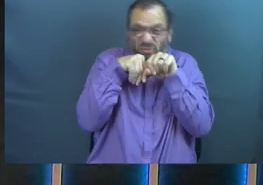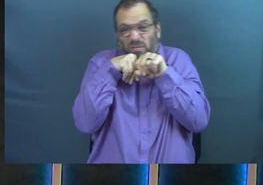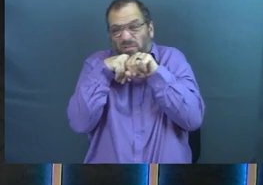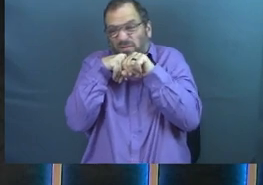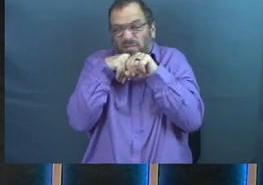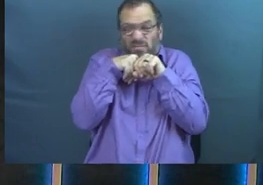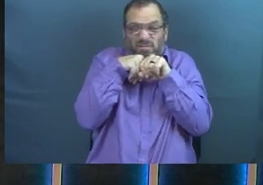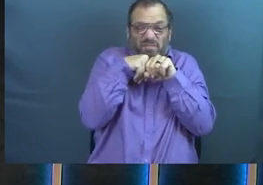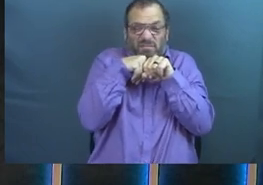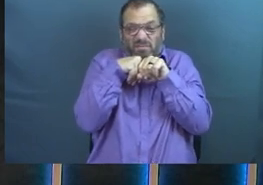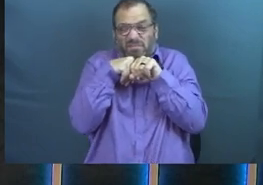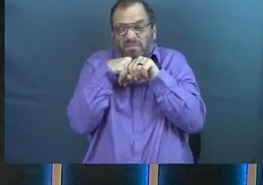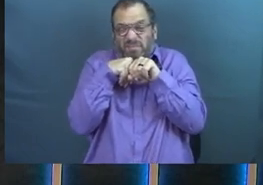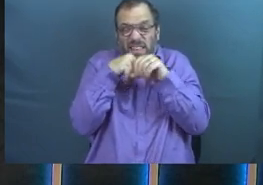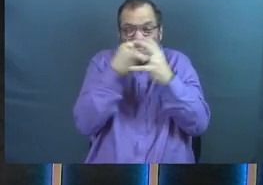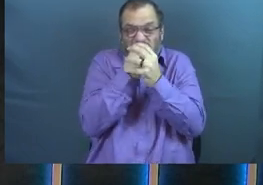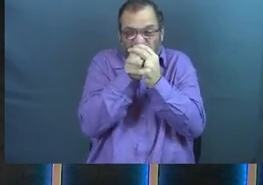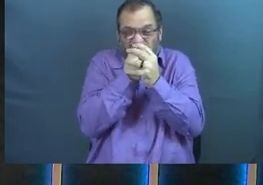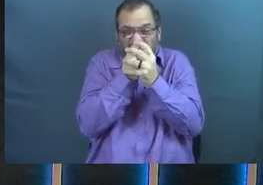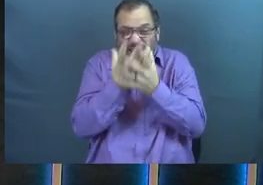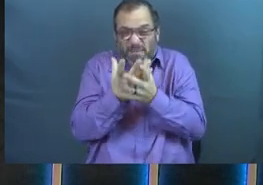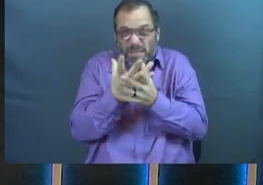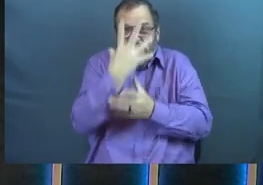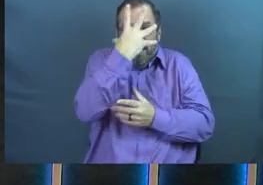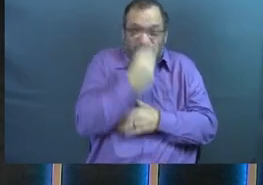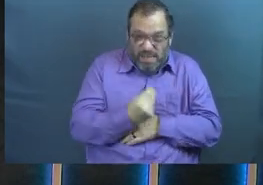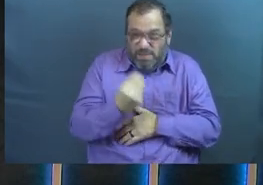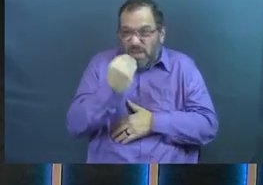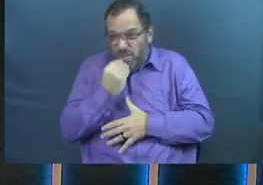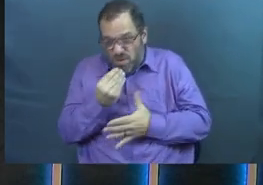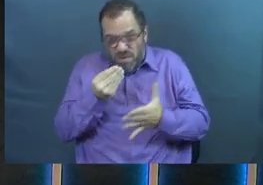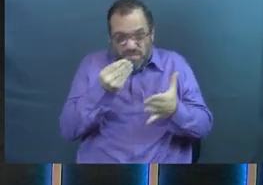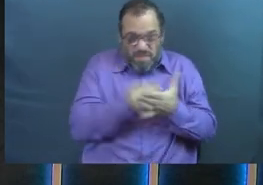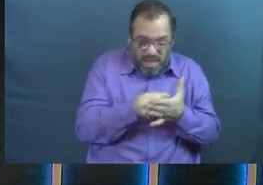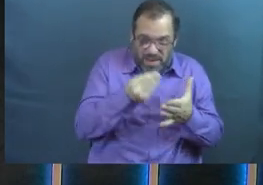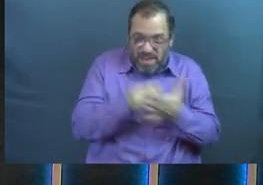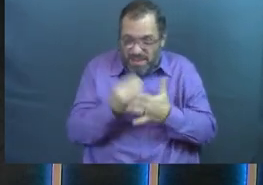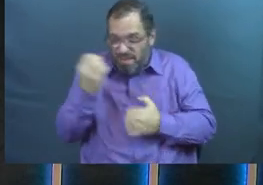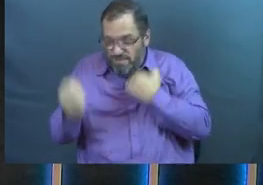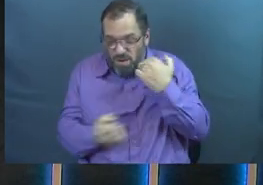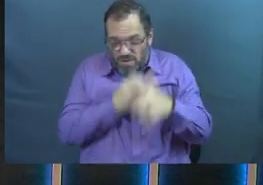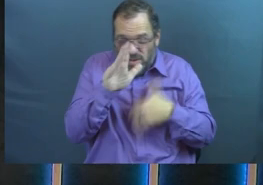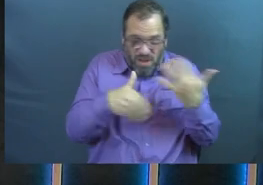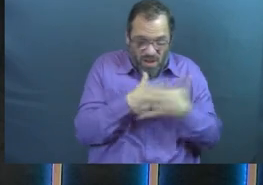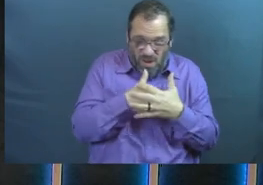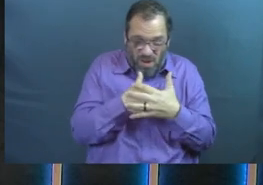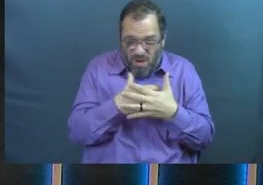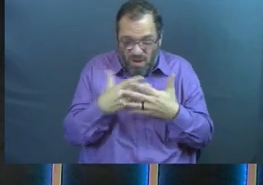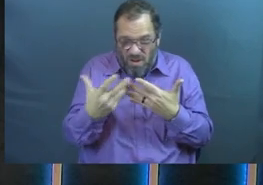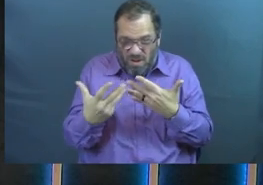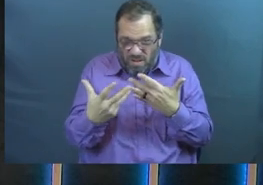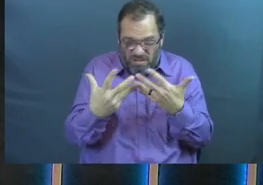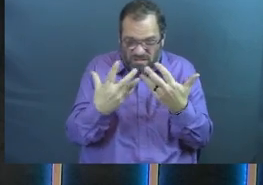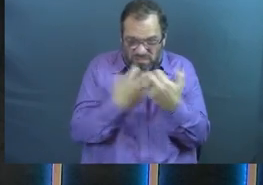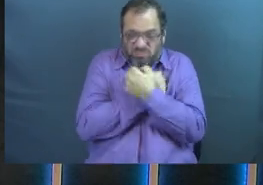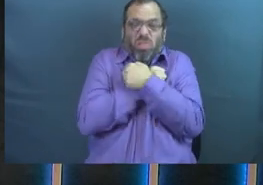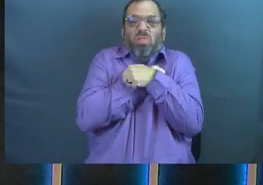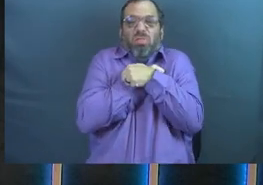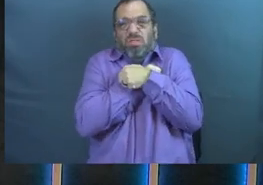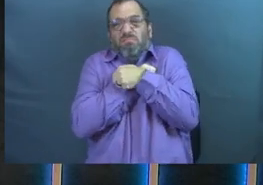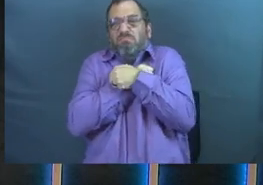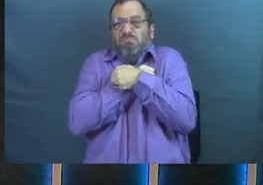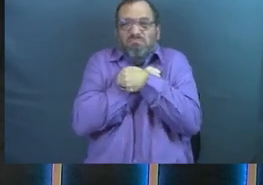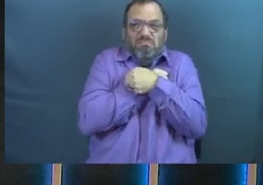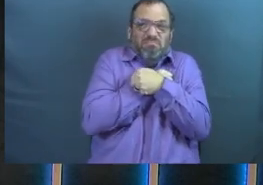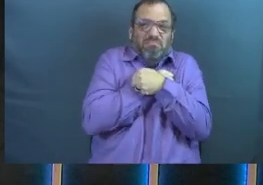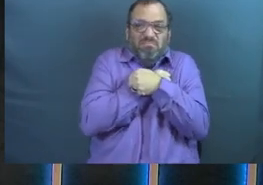And all the layers, the sleep and the food and the finances and the emotions and the old hurts and all of the stuff all